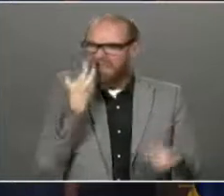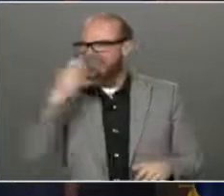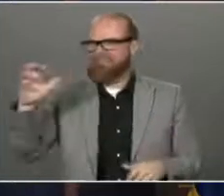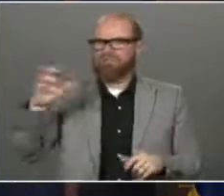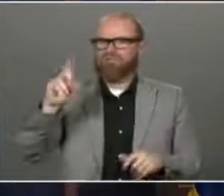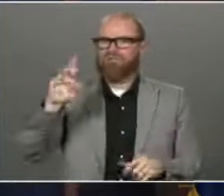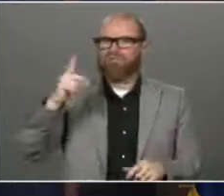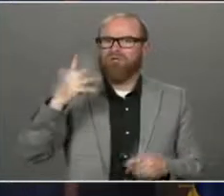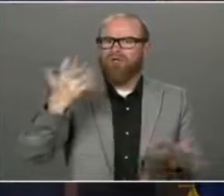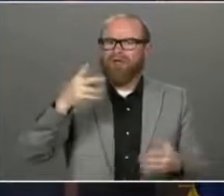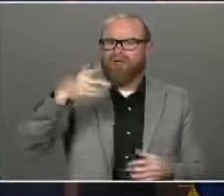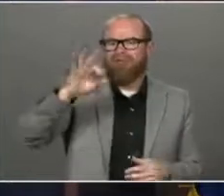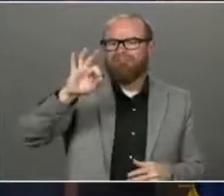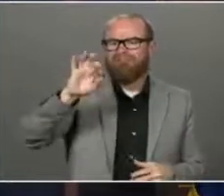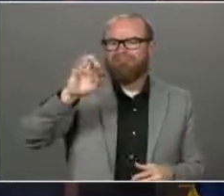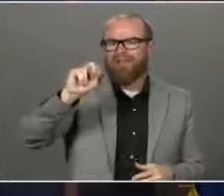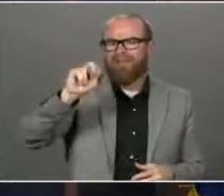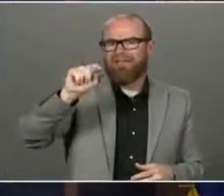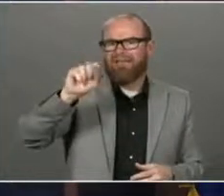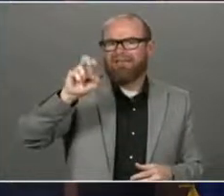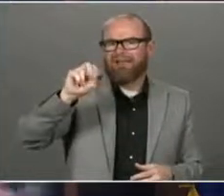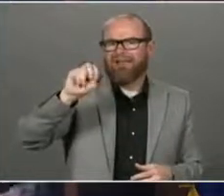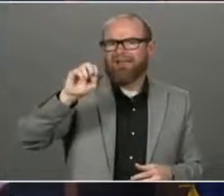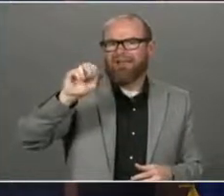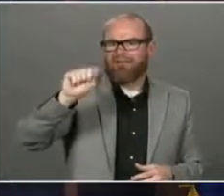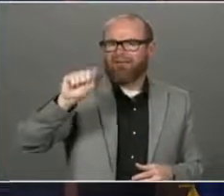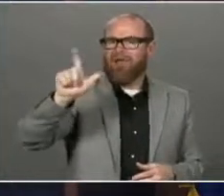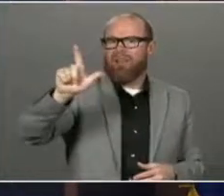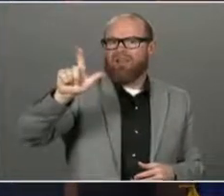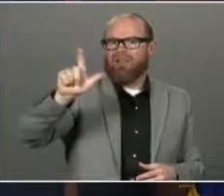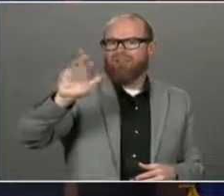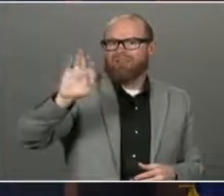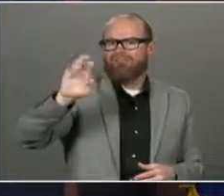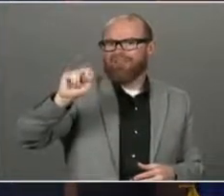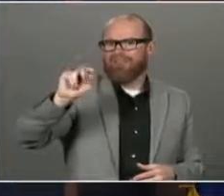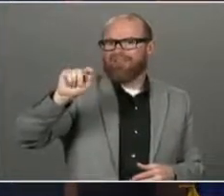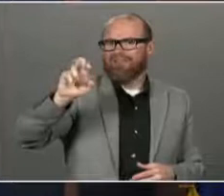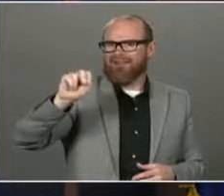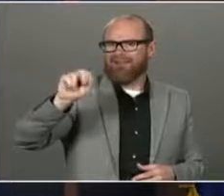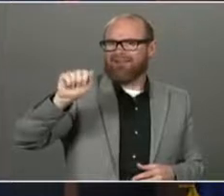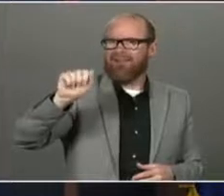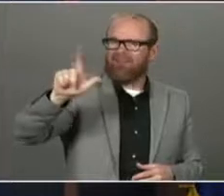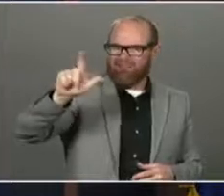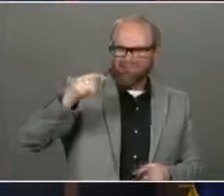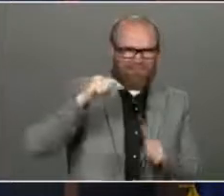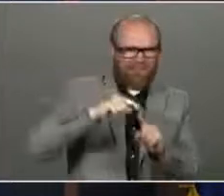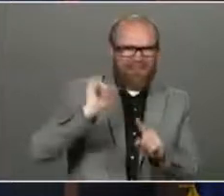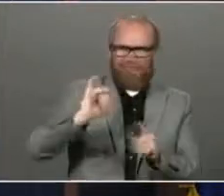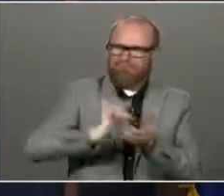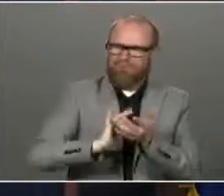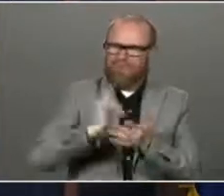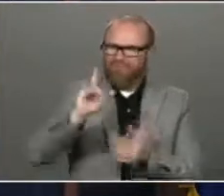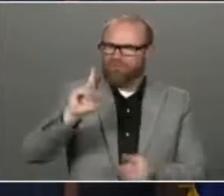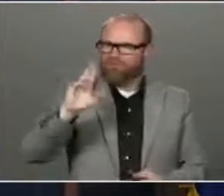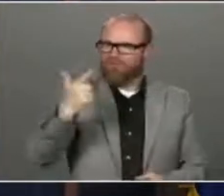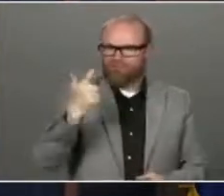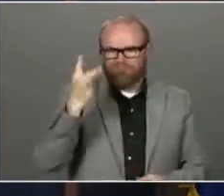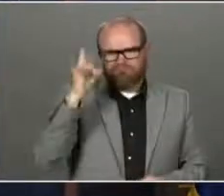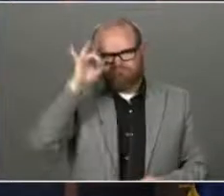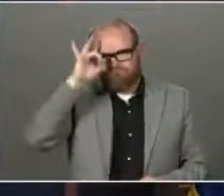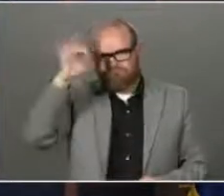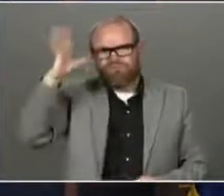the coordination is happening right now. In fact, when I was back in Washington, D.C. in late January,